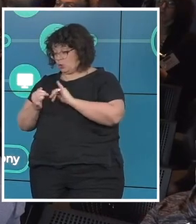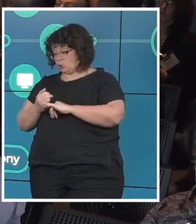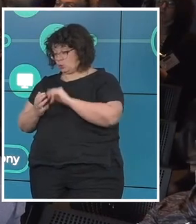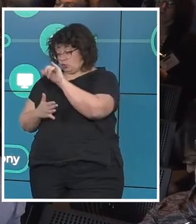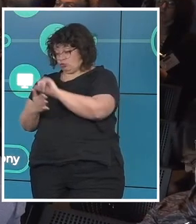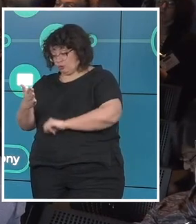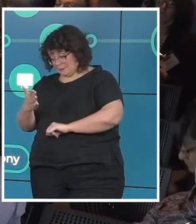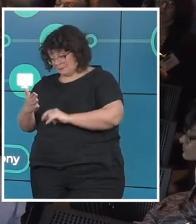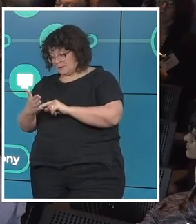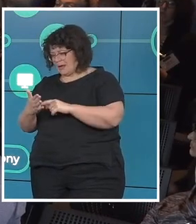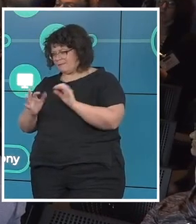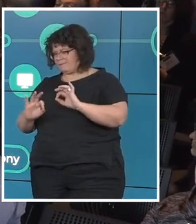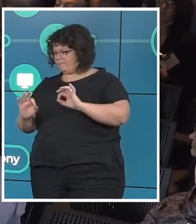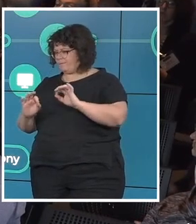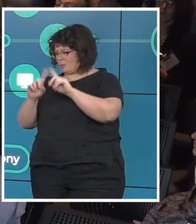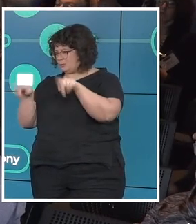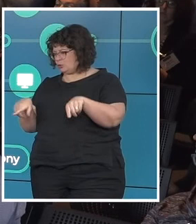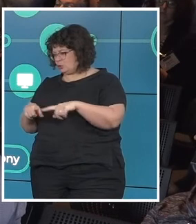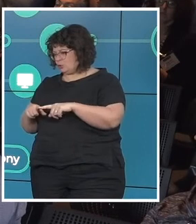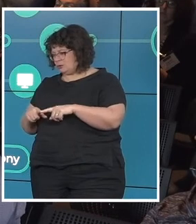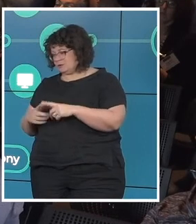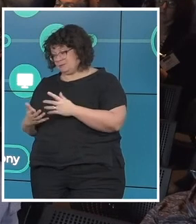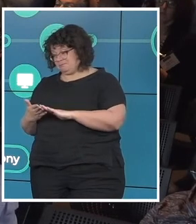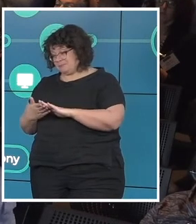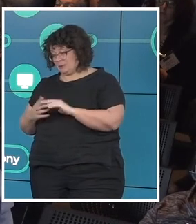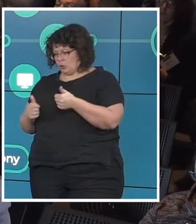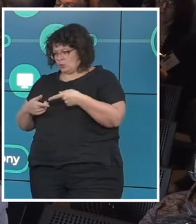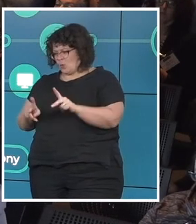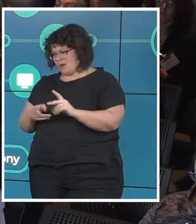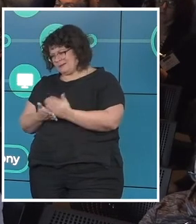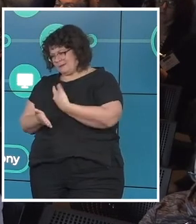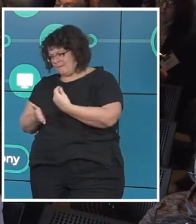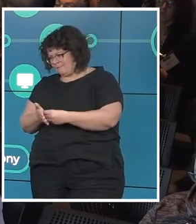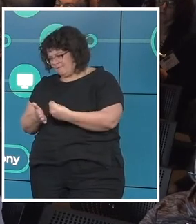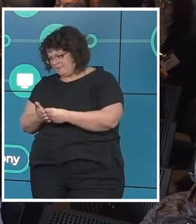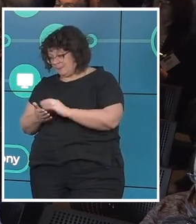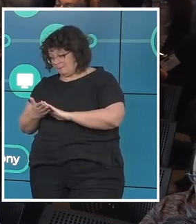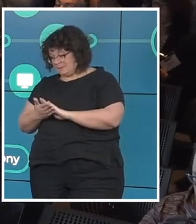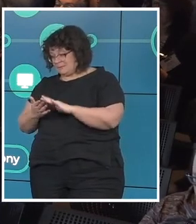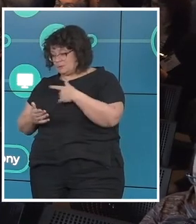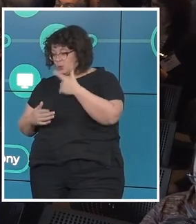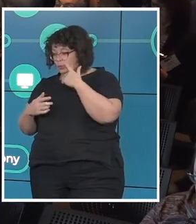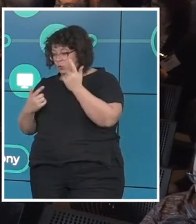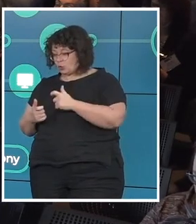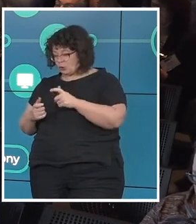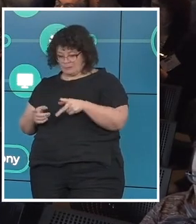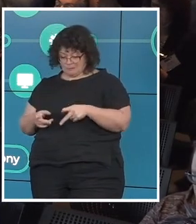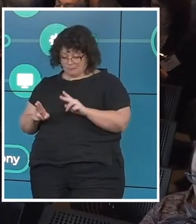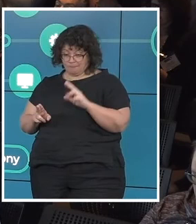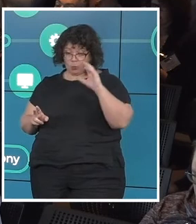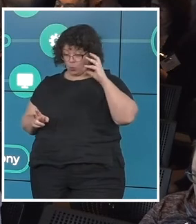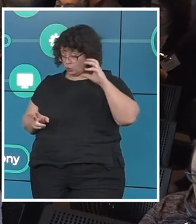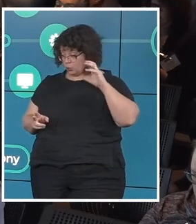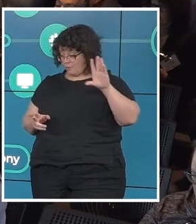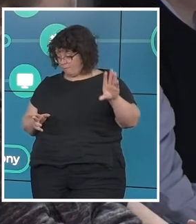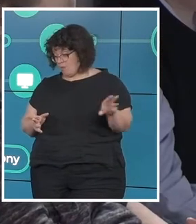which meant we could actually clip up the audio from news broadcasts and use it on one of our 60 radio stations. And it suddenly